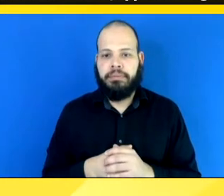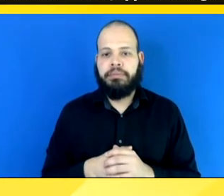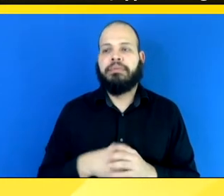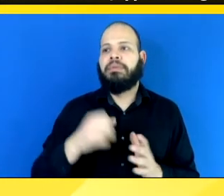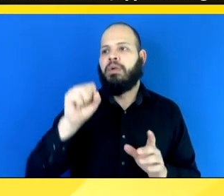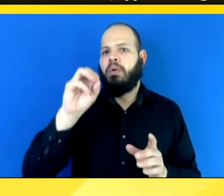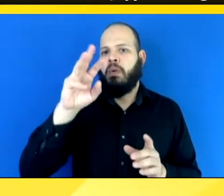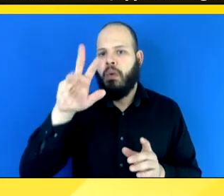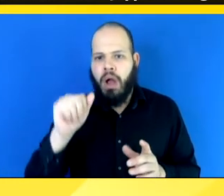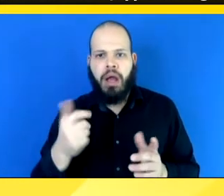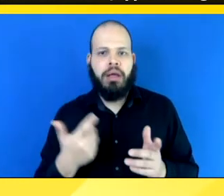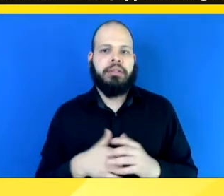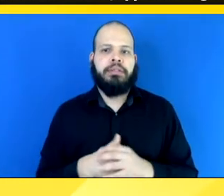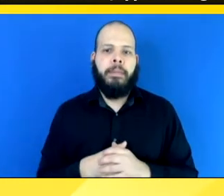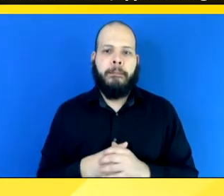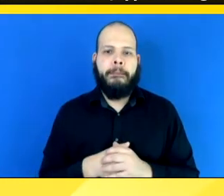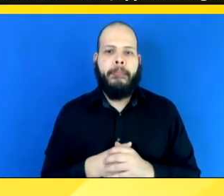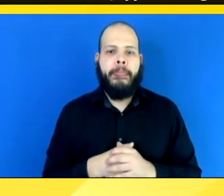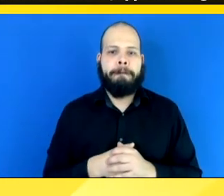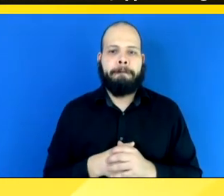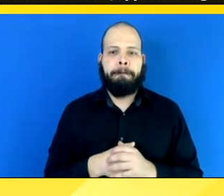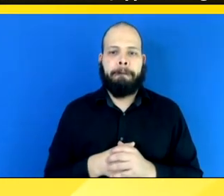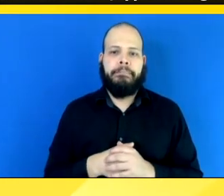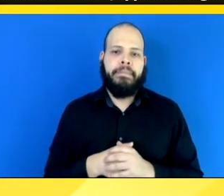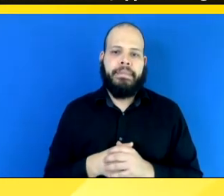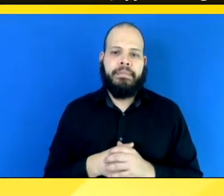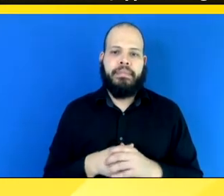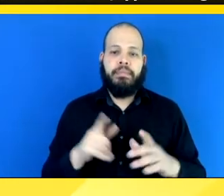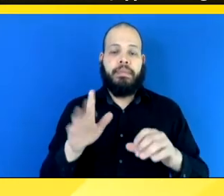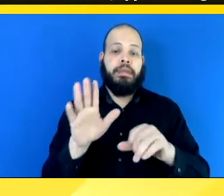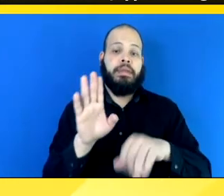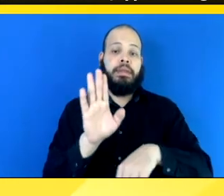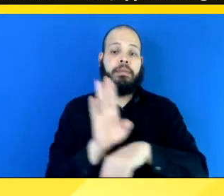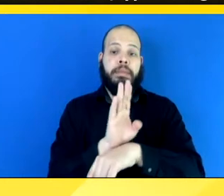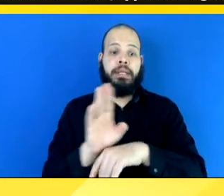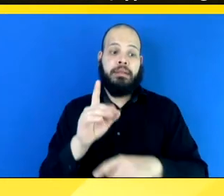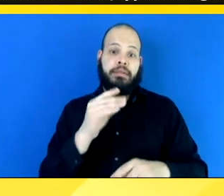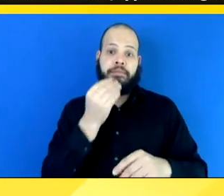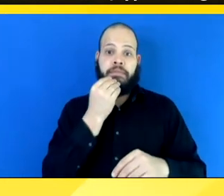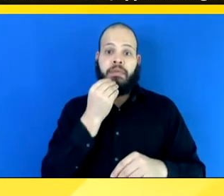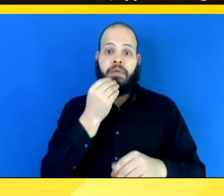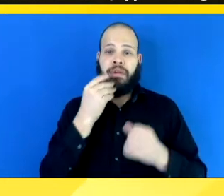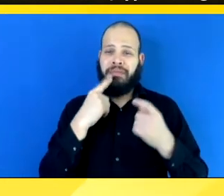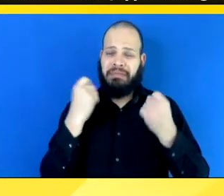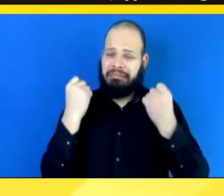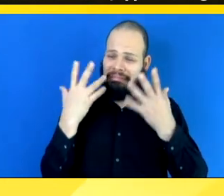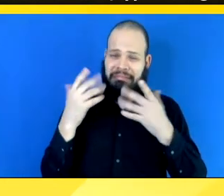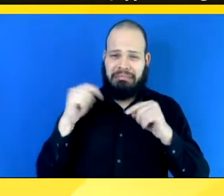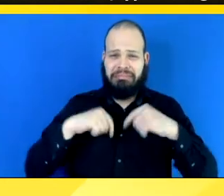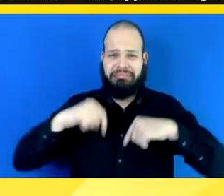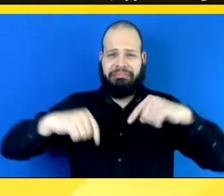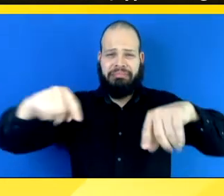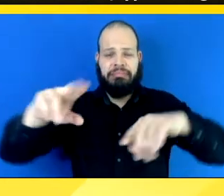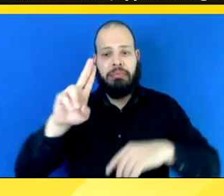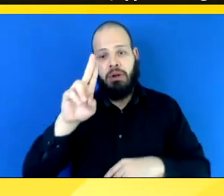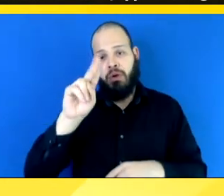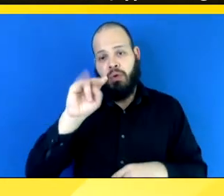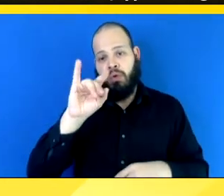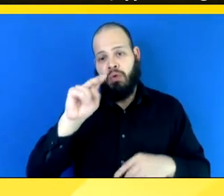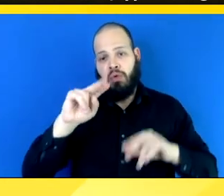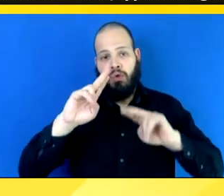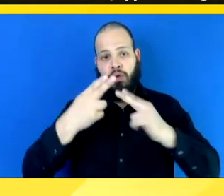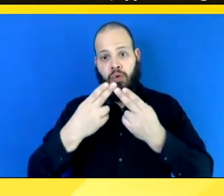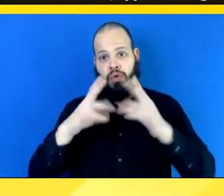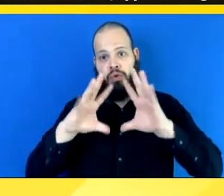the commercial food workers. It's a large number of folk. They'll be speaking in a minute to the nation, but folk have decided that